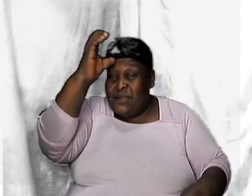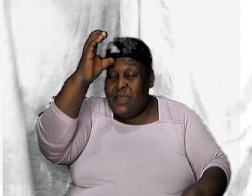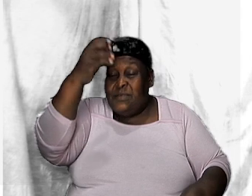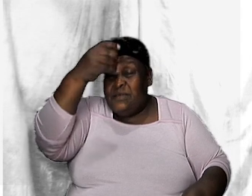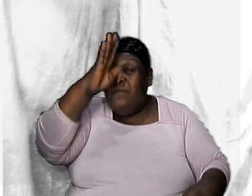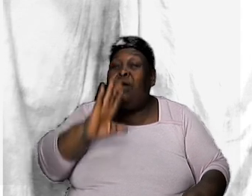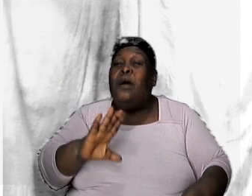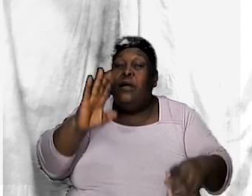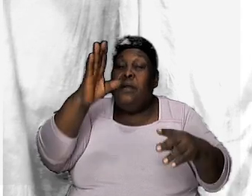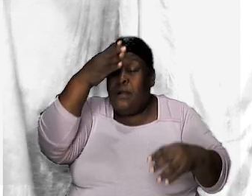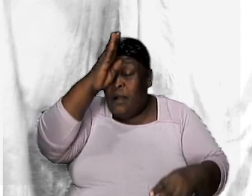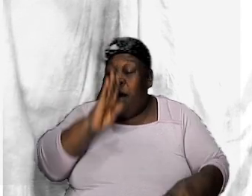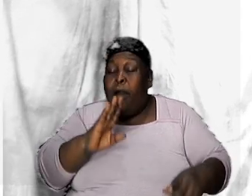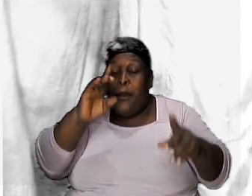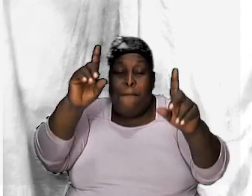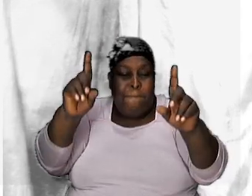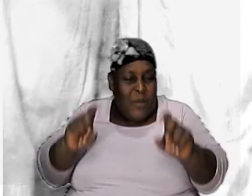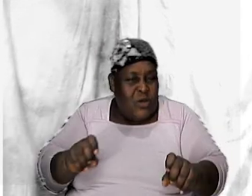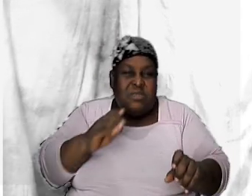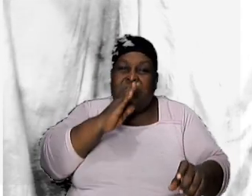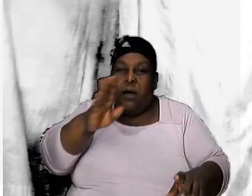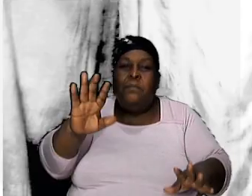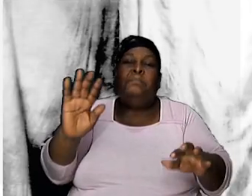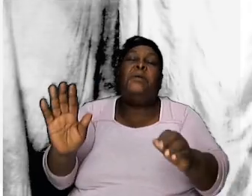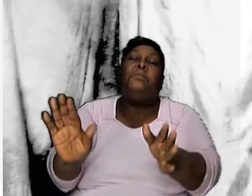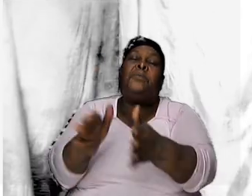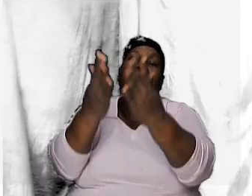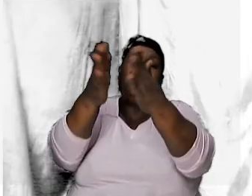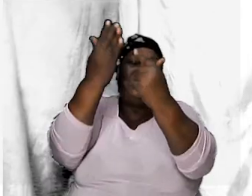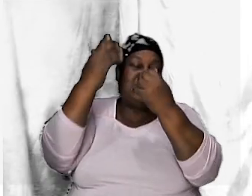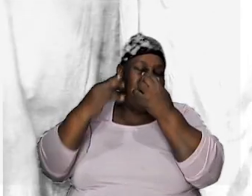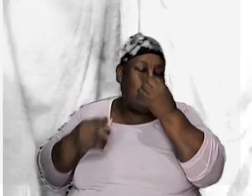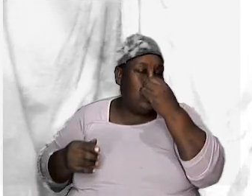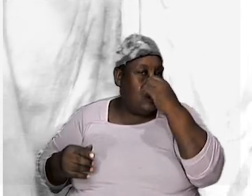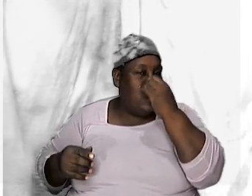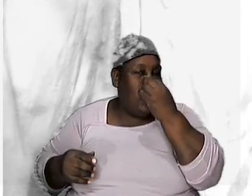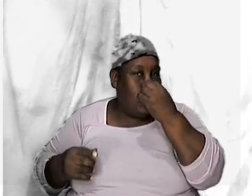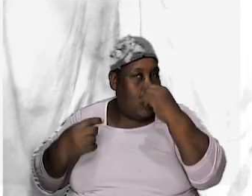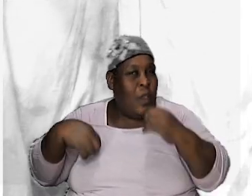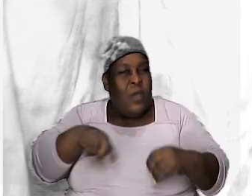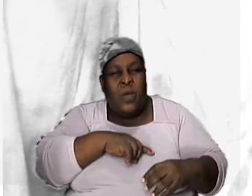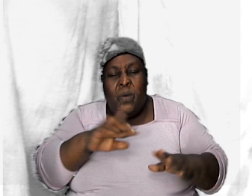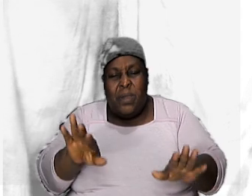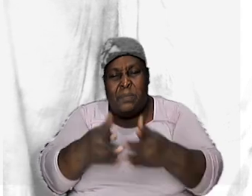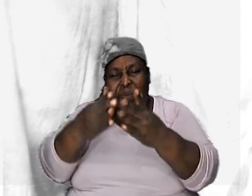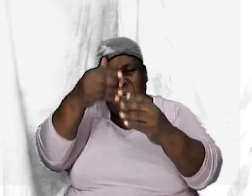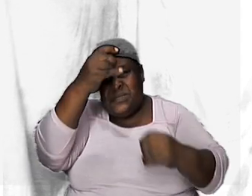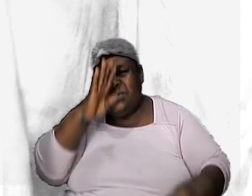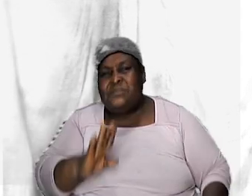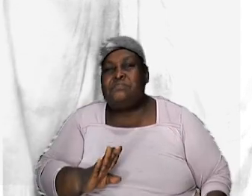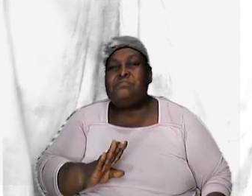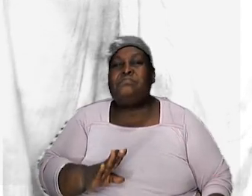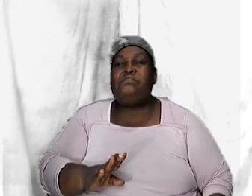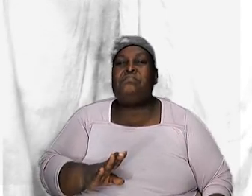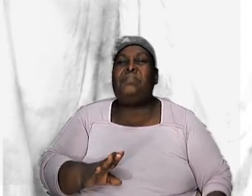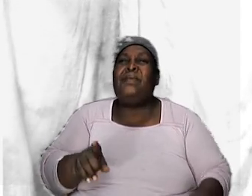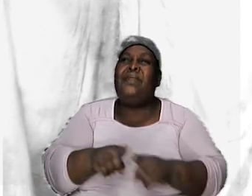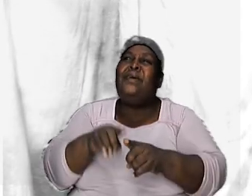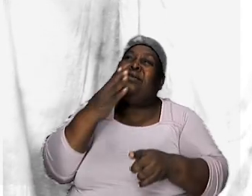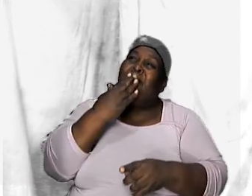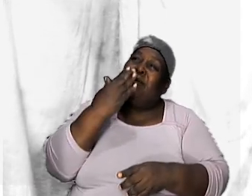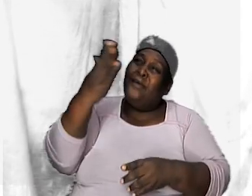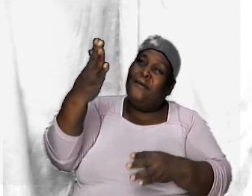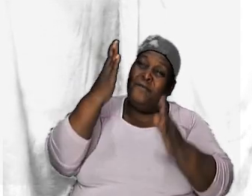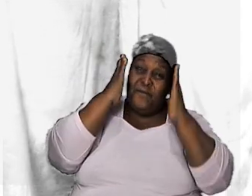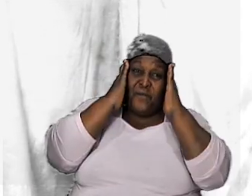be praised. Amen. God must be praised. And when we praise God, amen, like Thanksgiving, where we